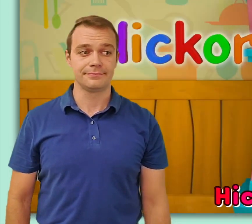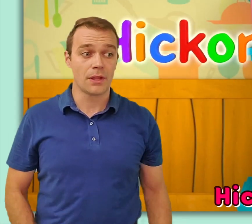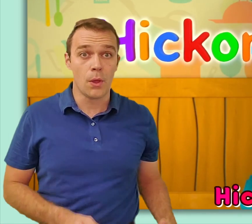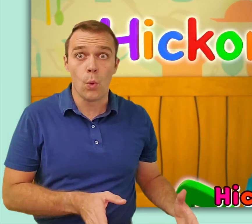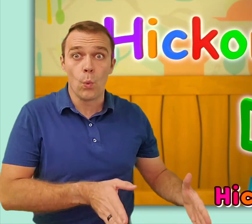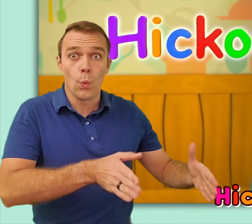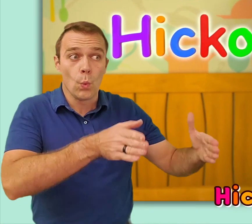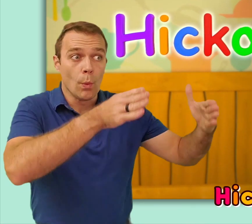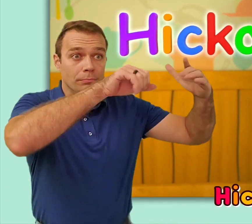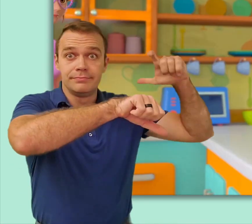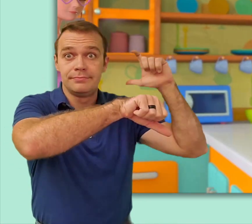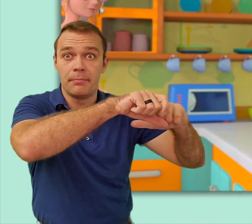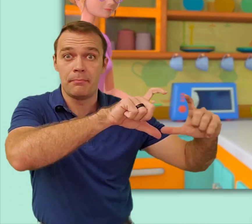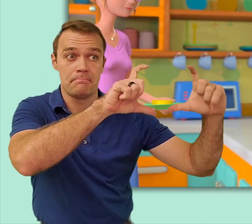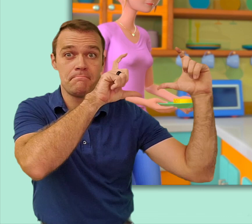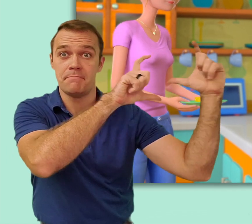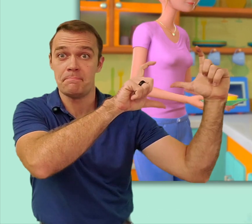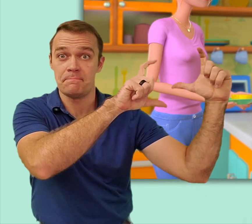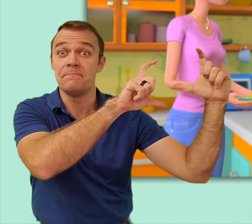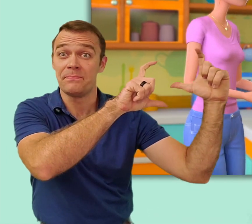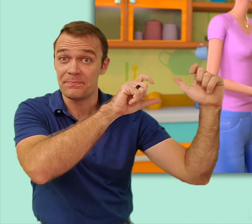Hickory, dickory, dock.